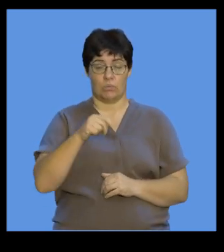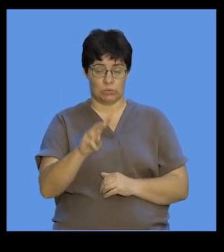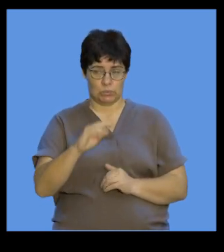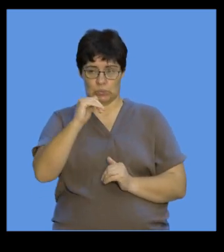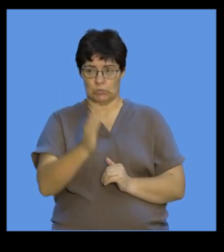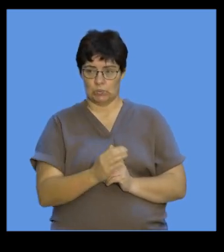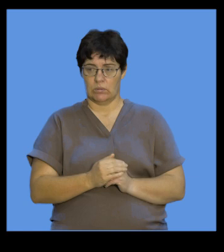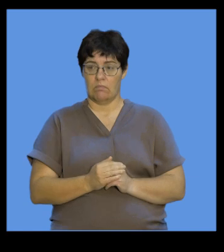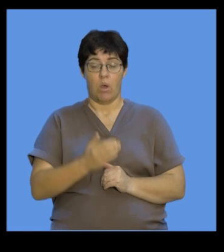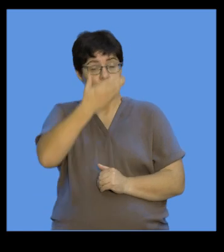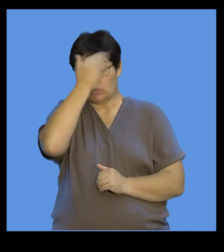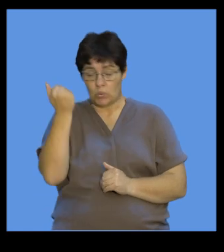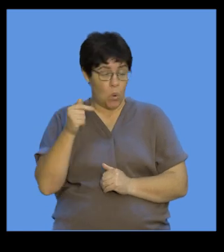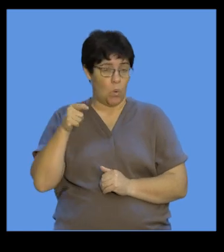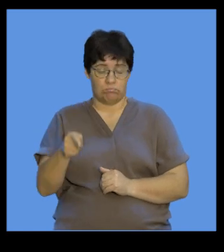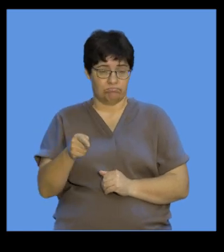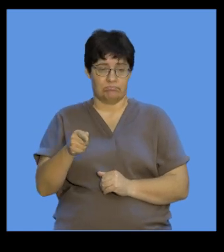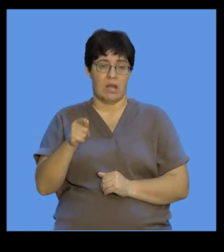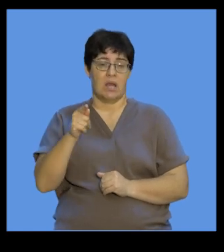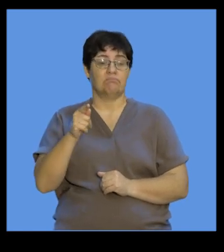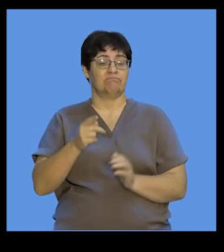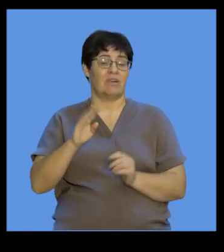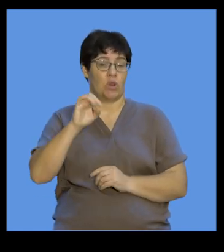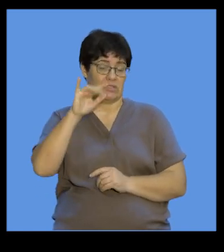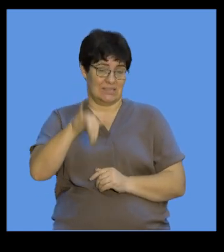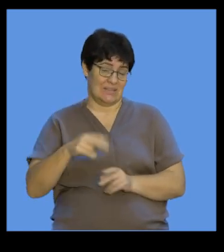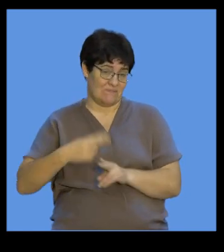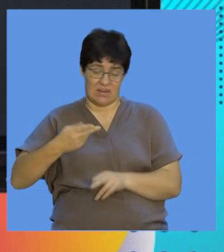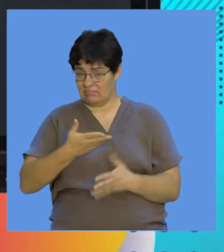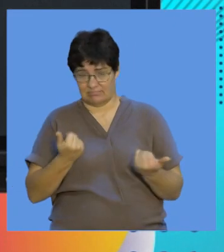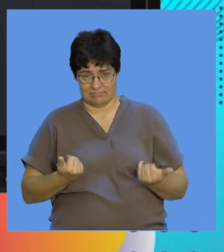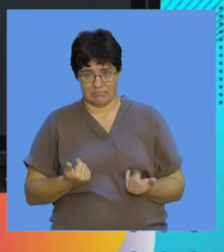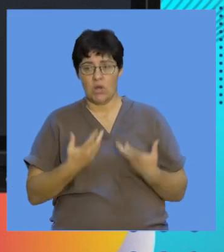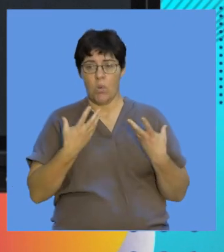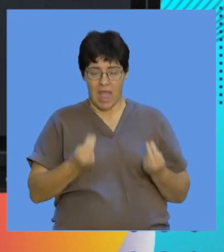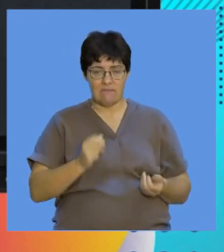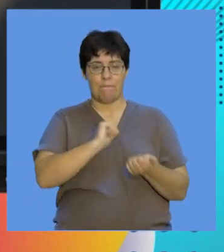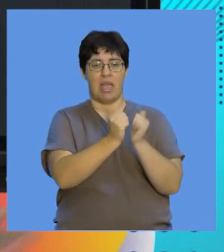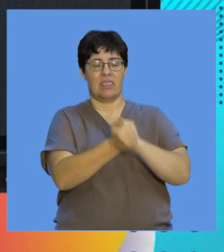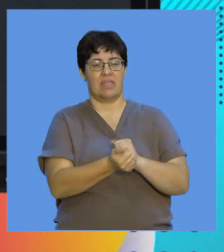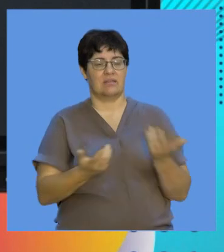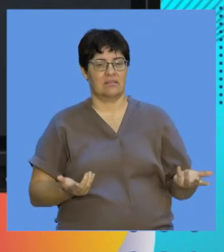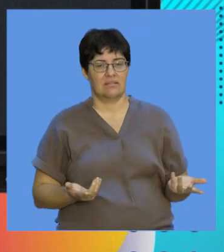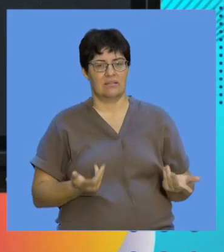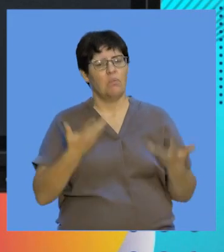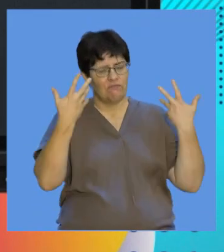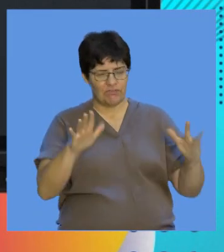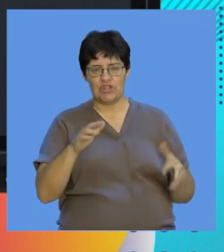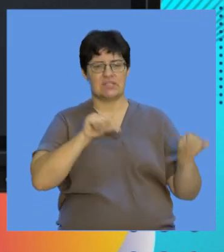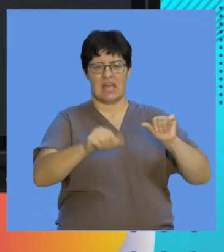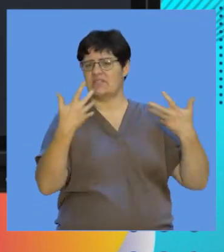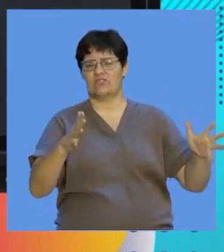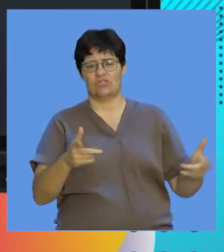I just don't know the velocity. We now have a math sum. We've done the science,